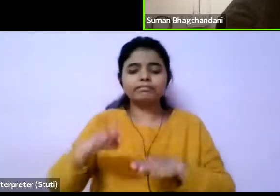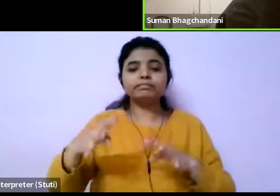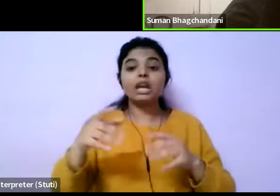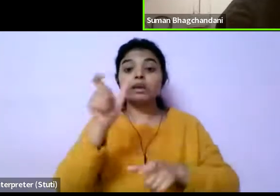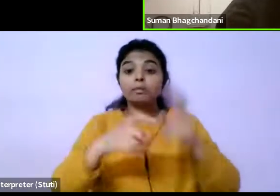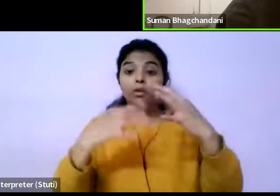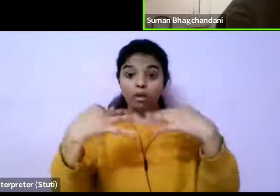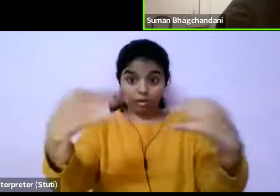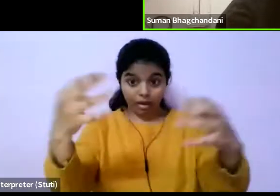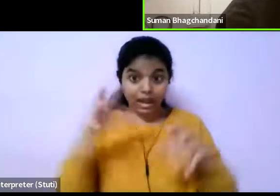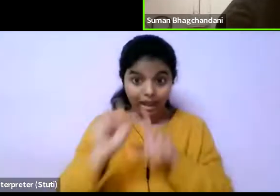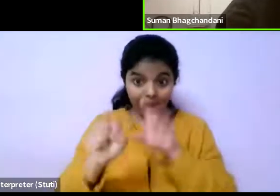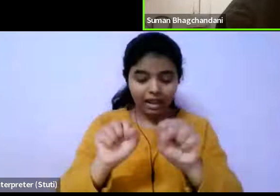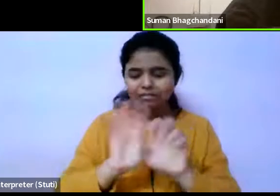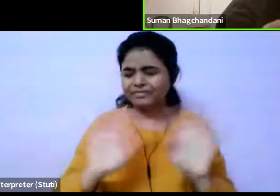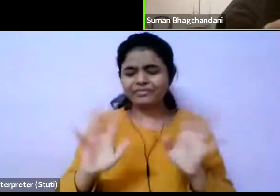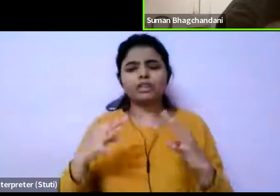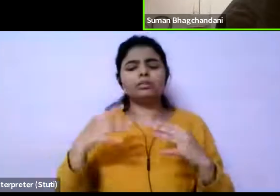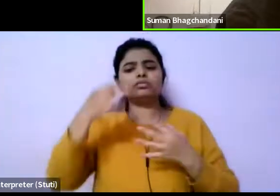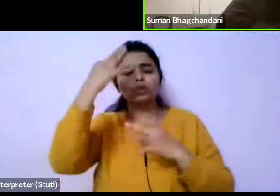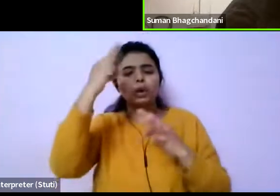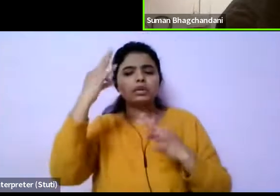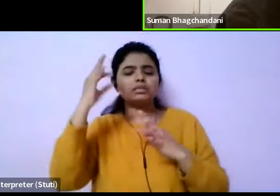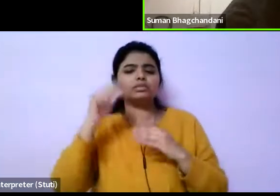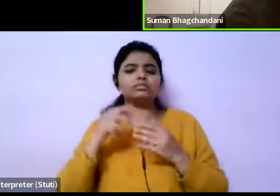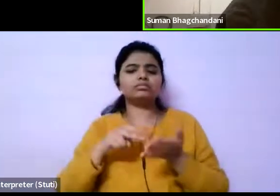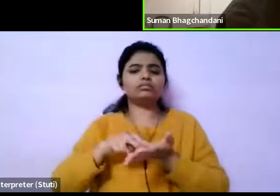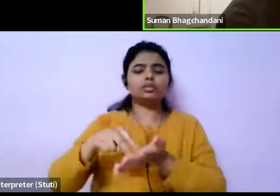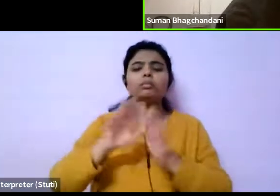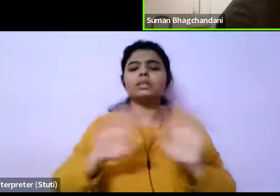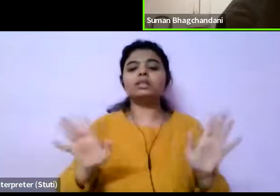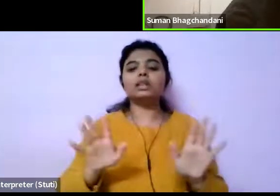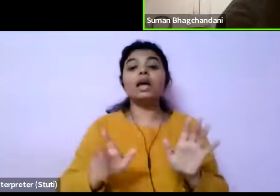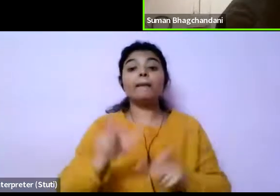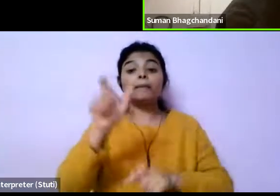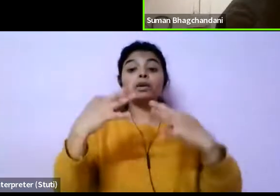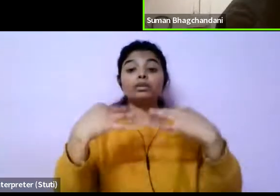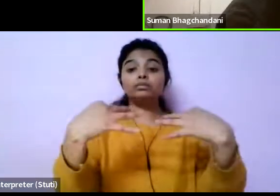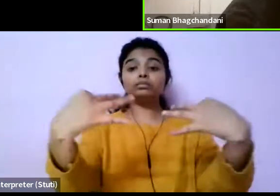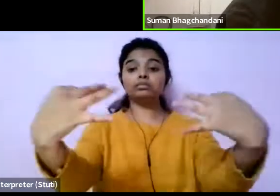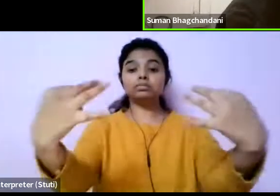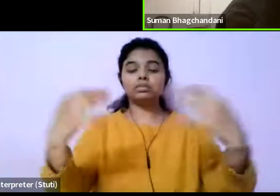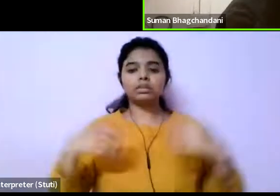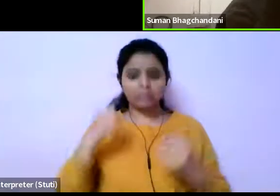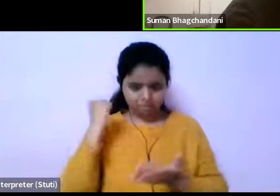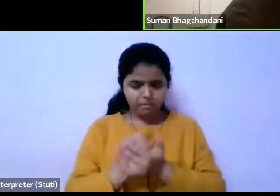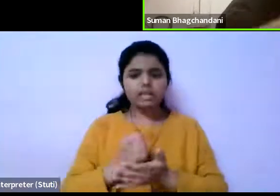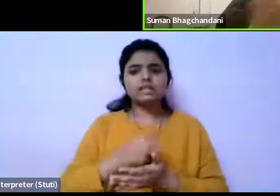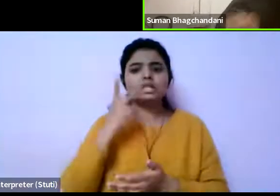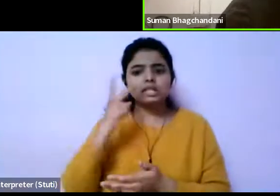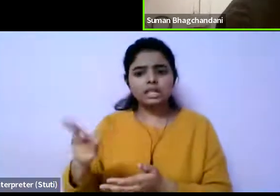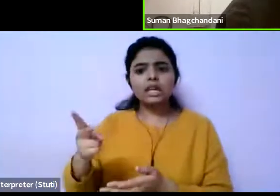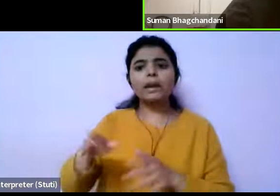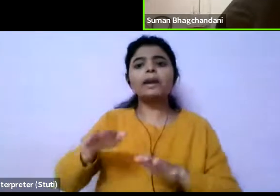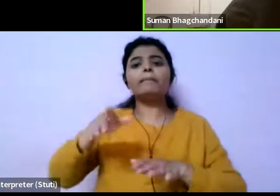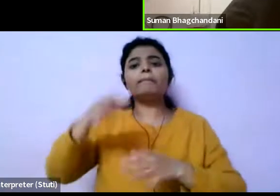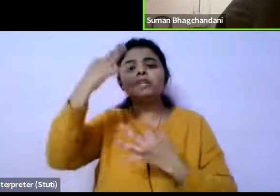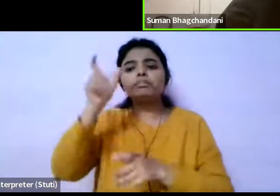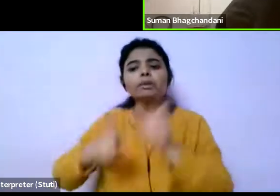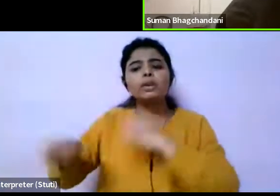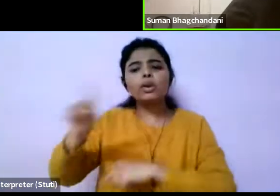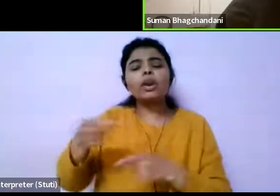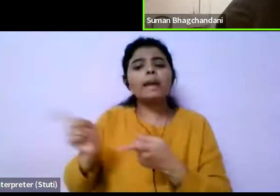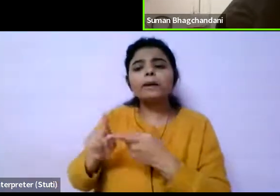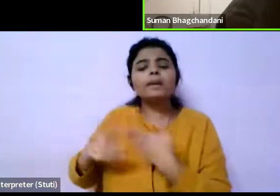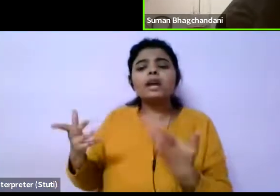I emphasize here that performers must invite the viewers to see the lines of fractures and failures in an apparently seamless